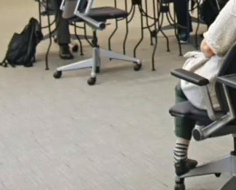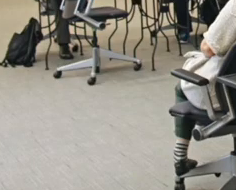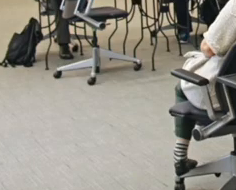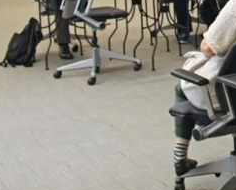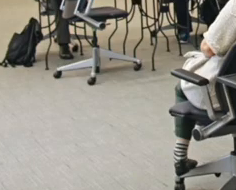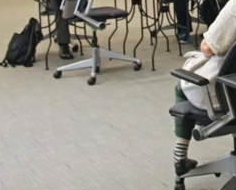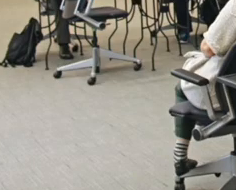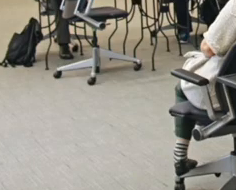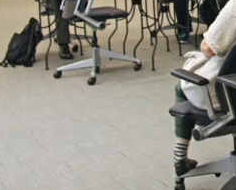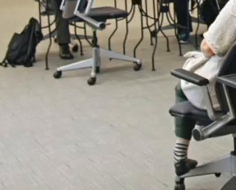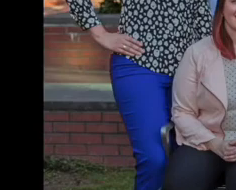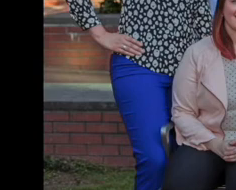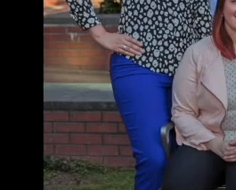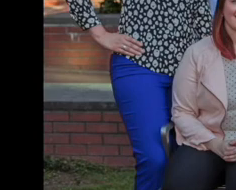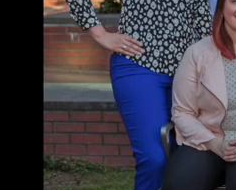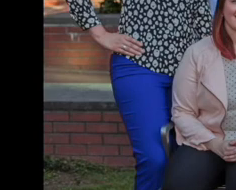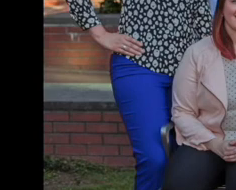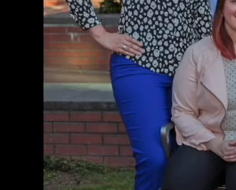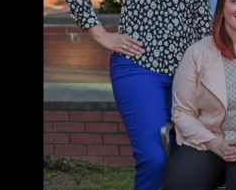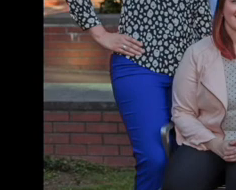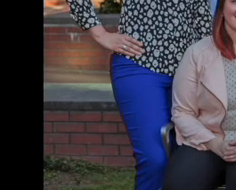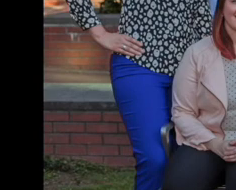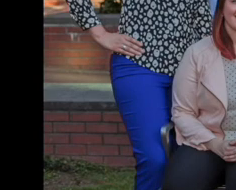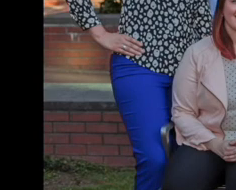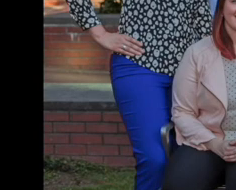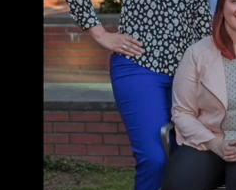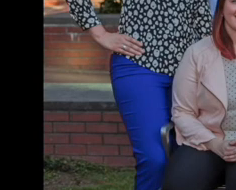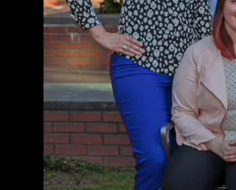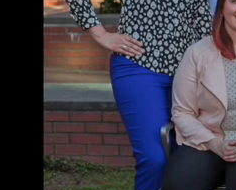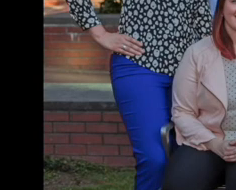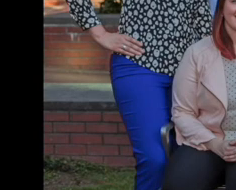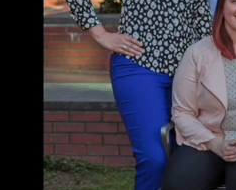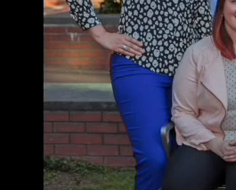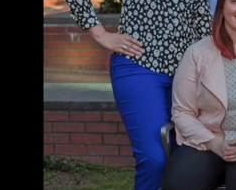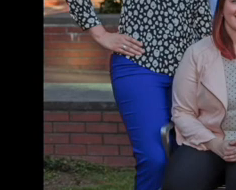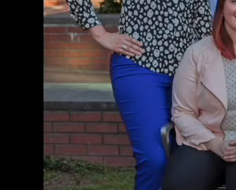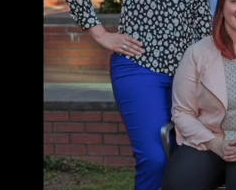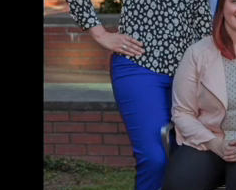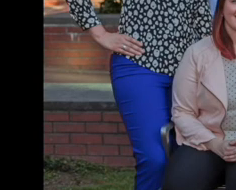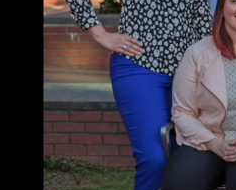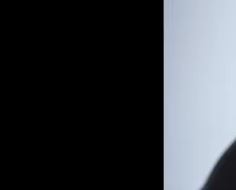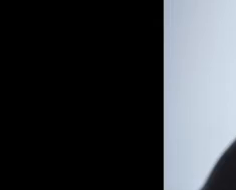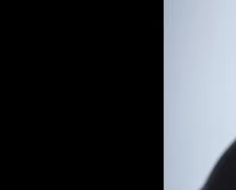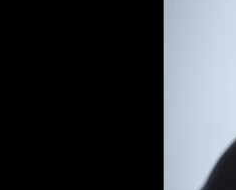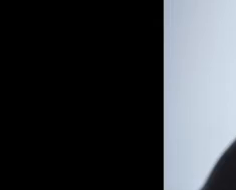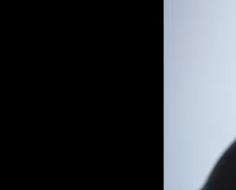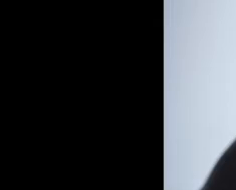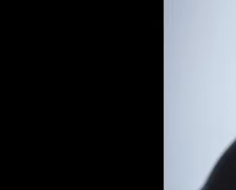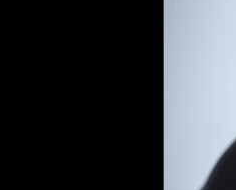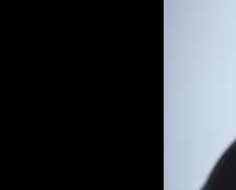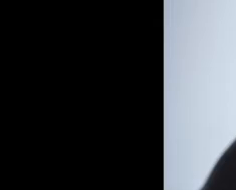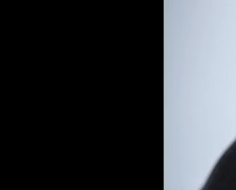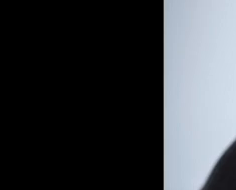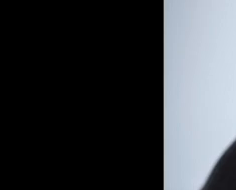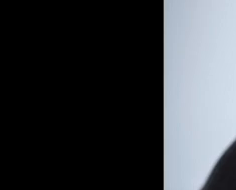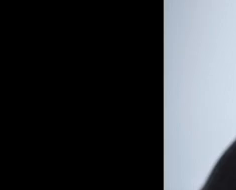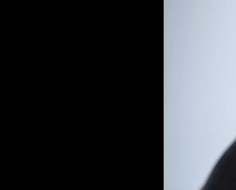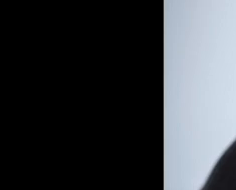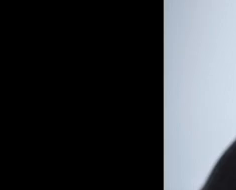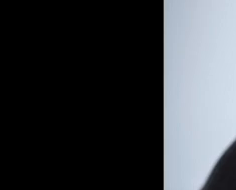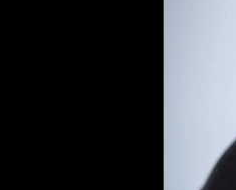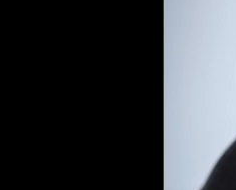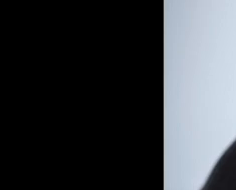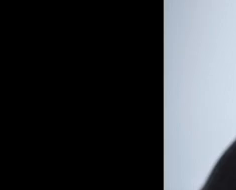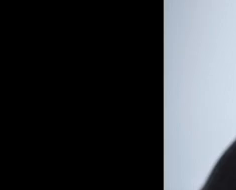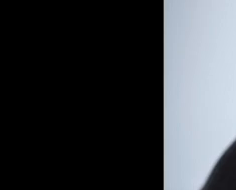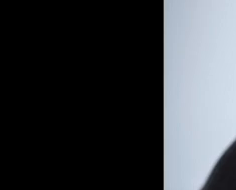the next generation of industry-ready user experience designers, and Daniel Ryan, head of